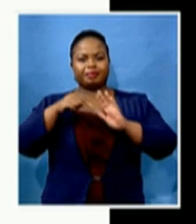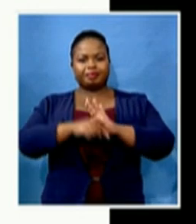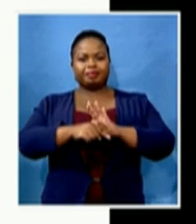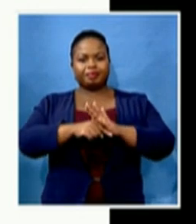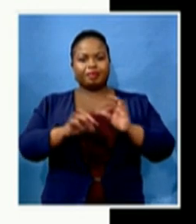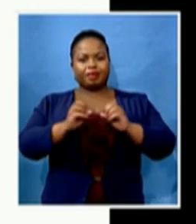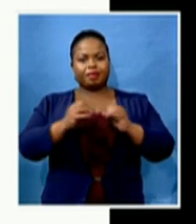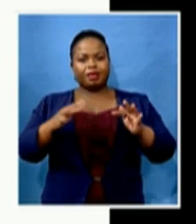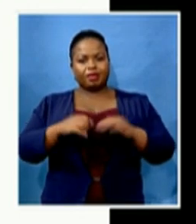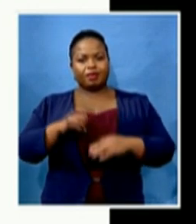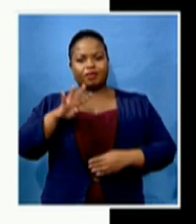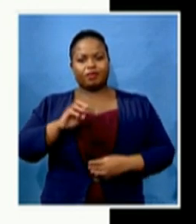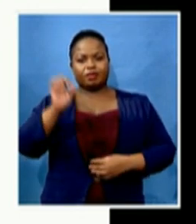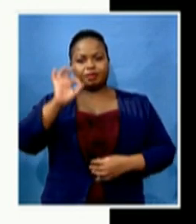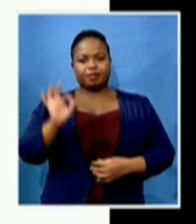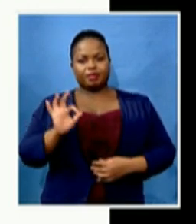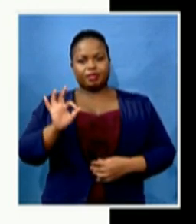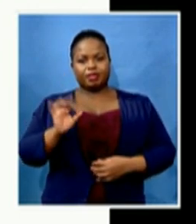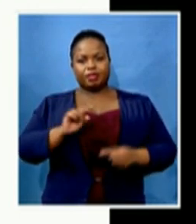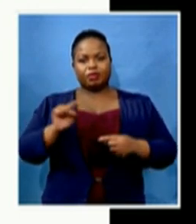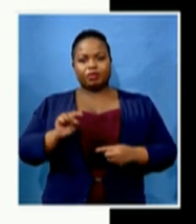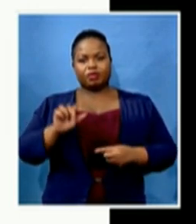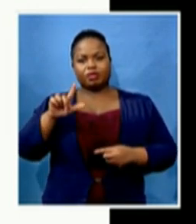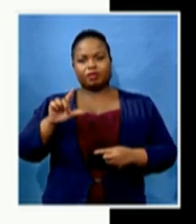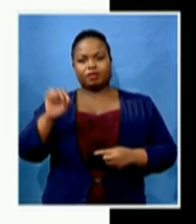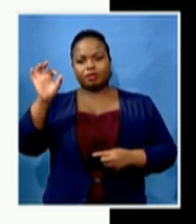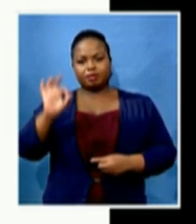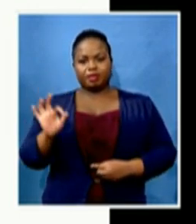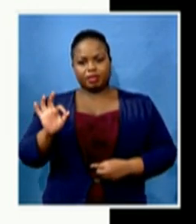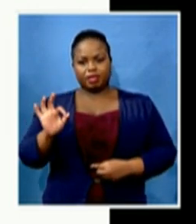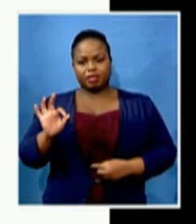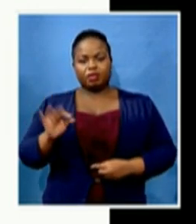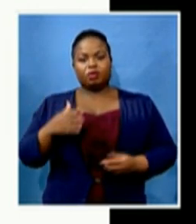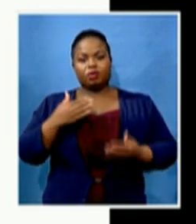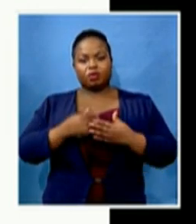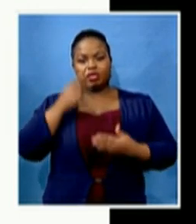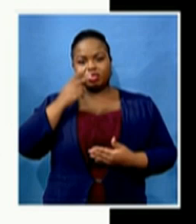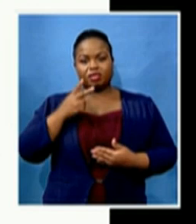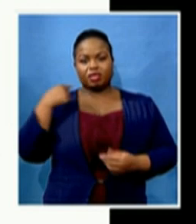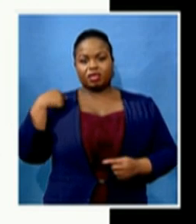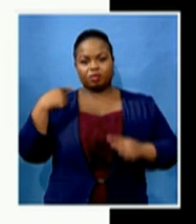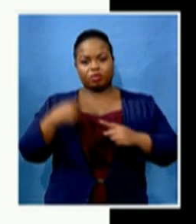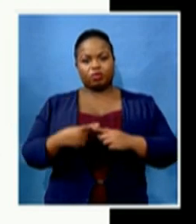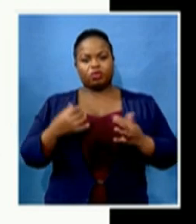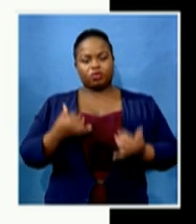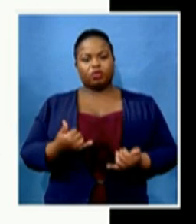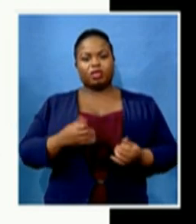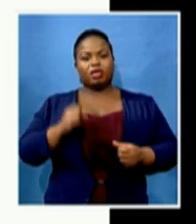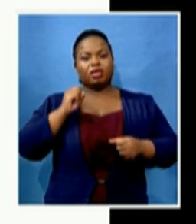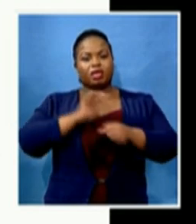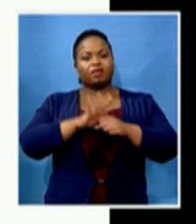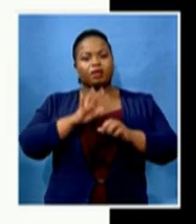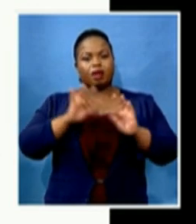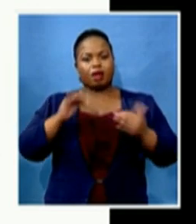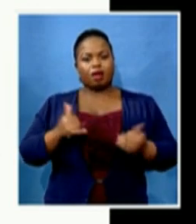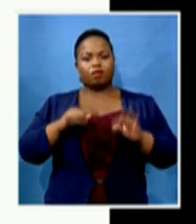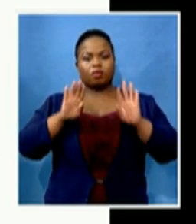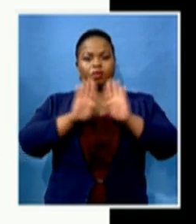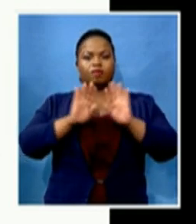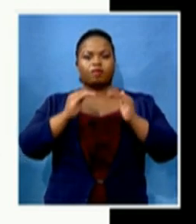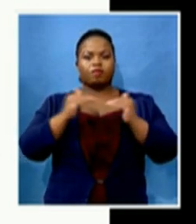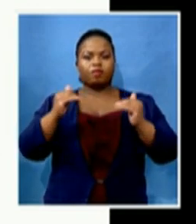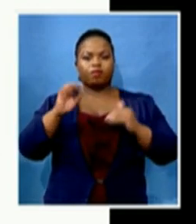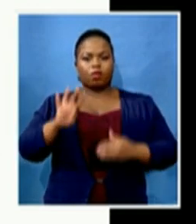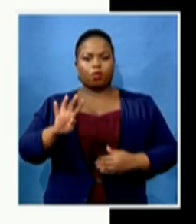And we can see up to the present day what the effect has been under level 4 lockdown. And this gives